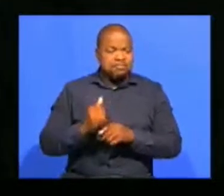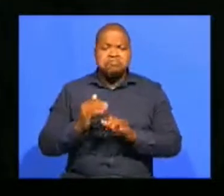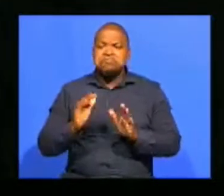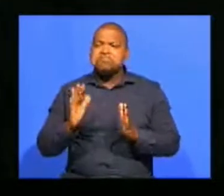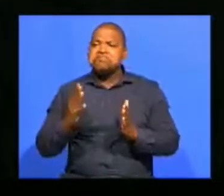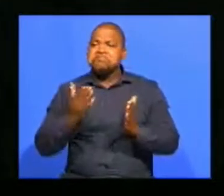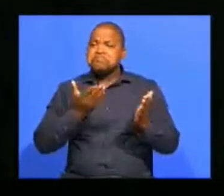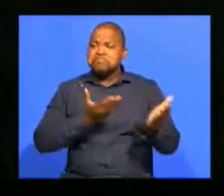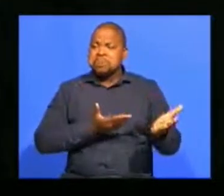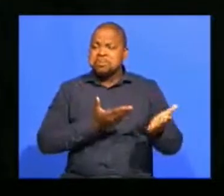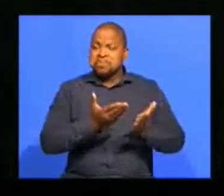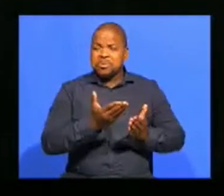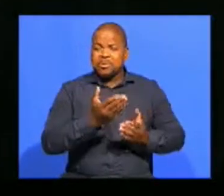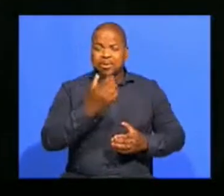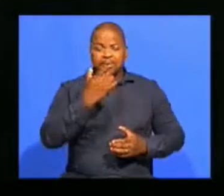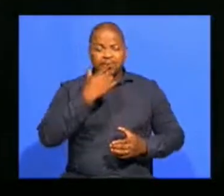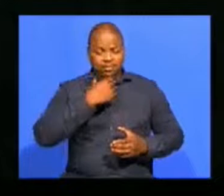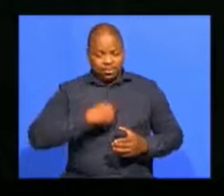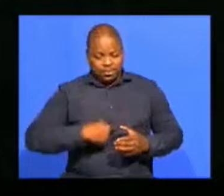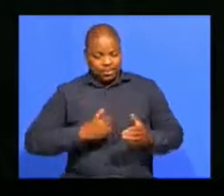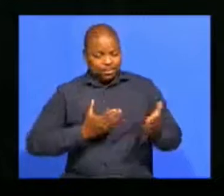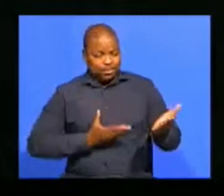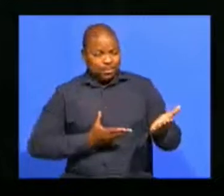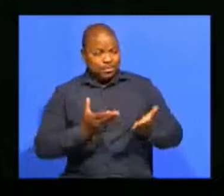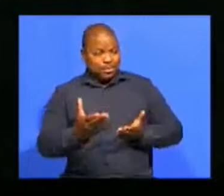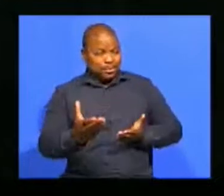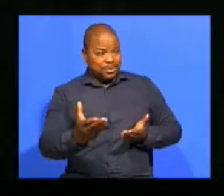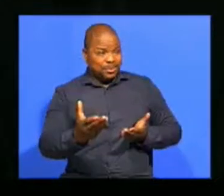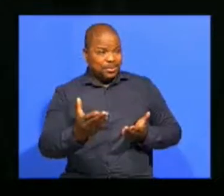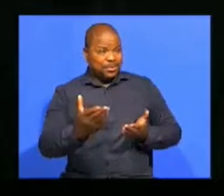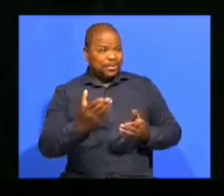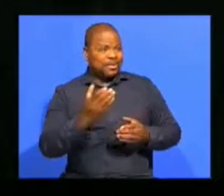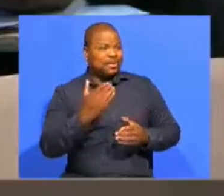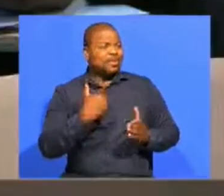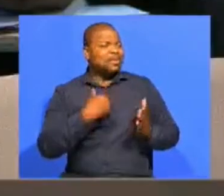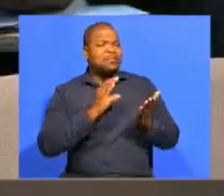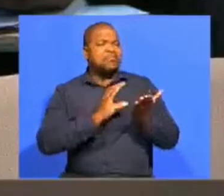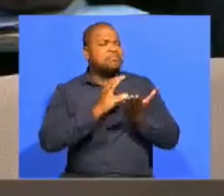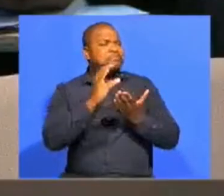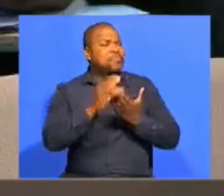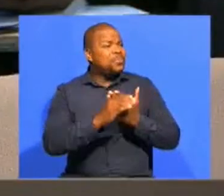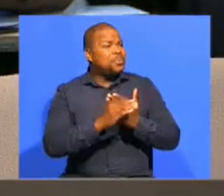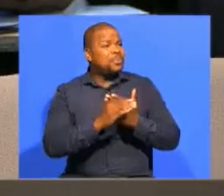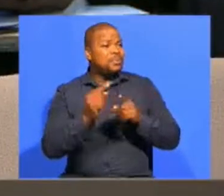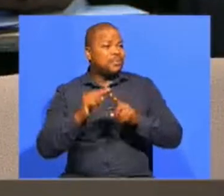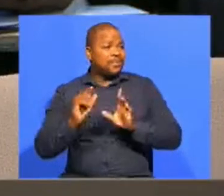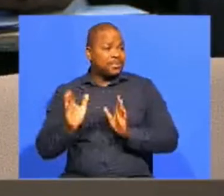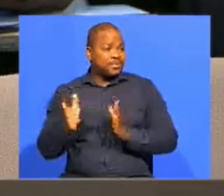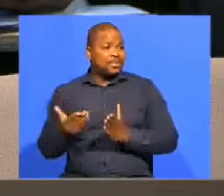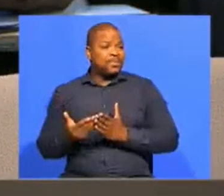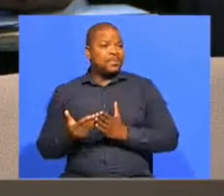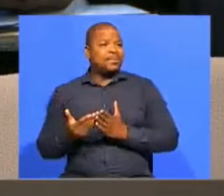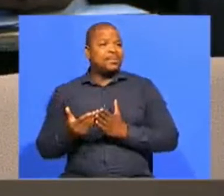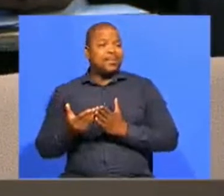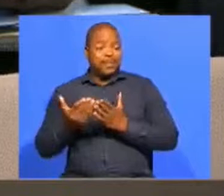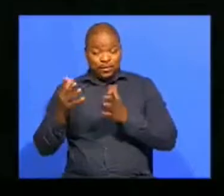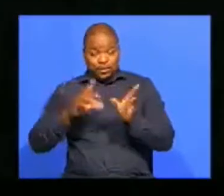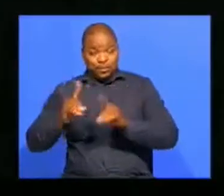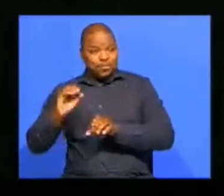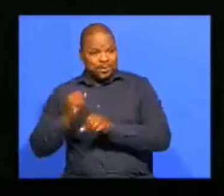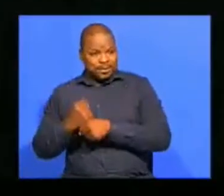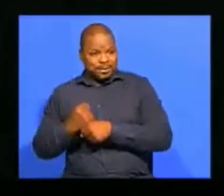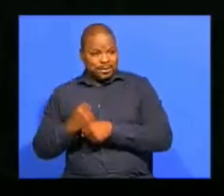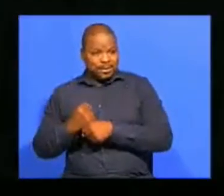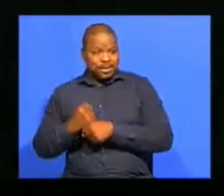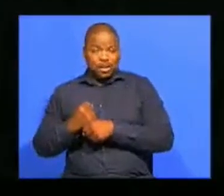focus on exchange of personnel, and exchange of curricula, etc., will be done. In